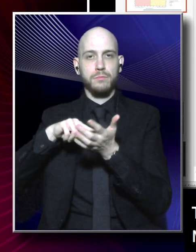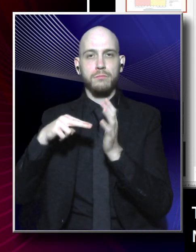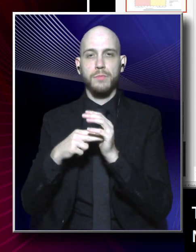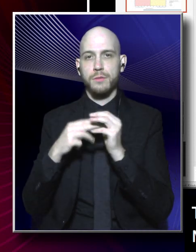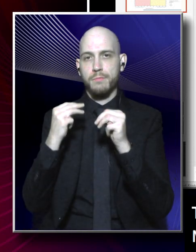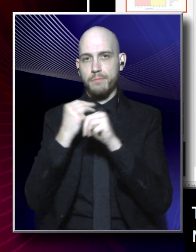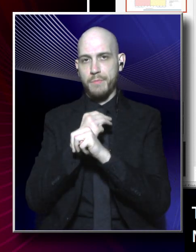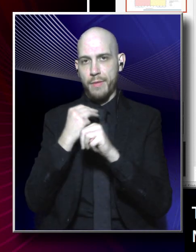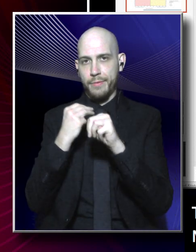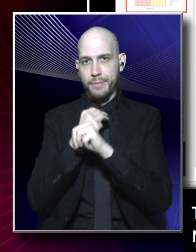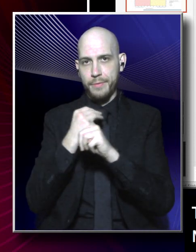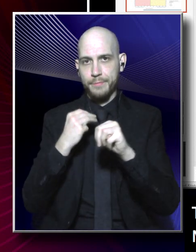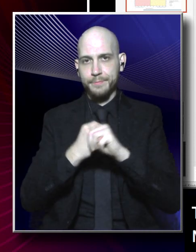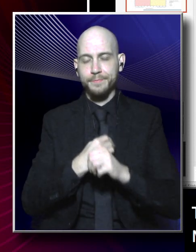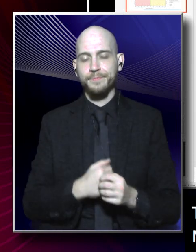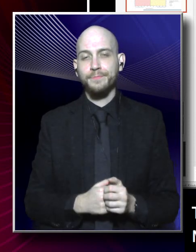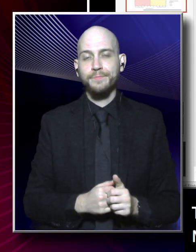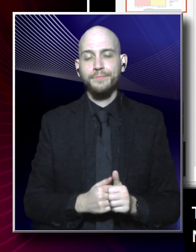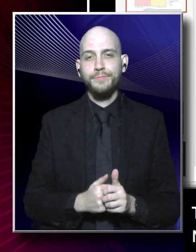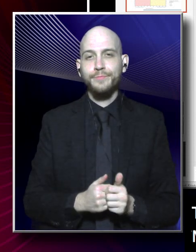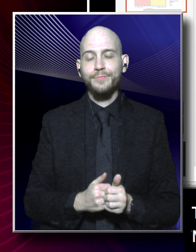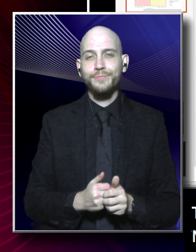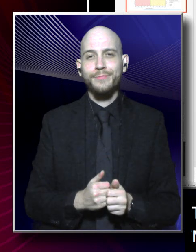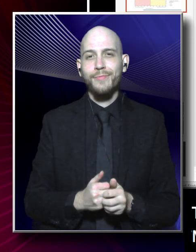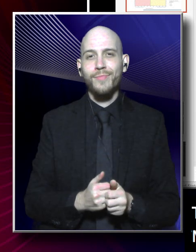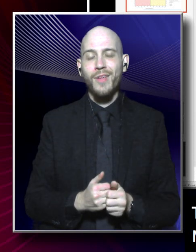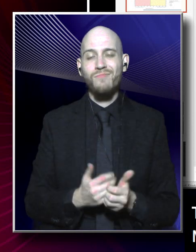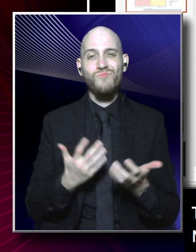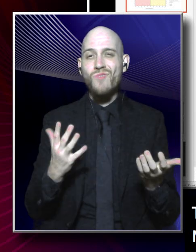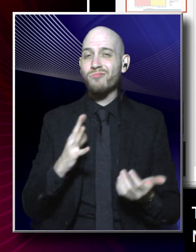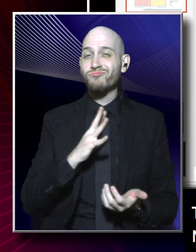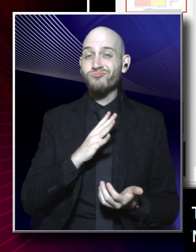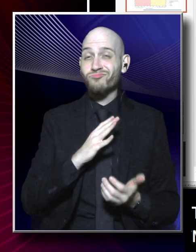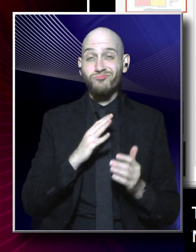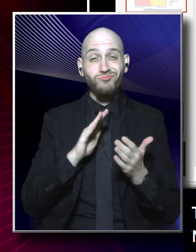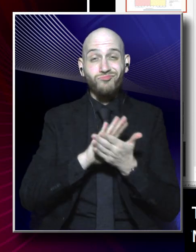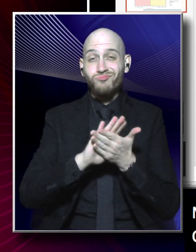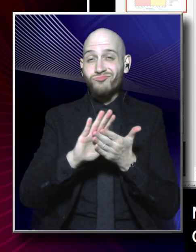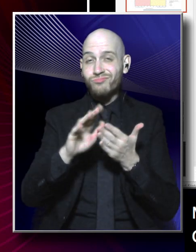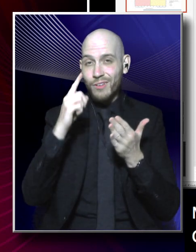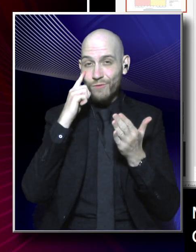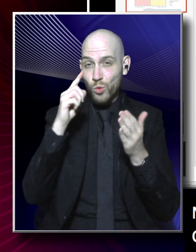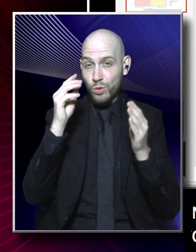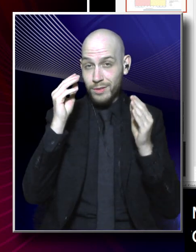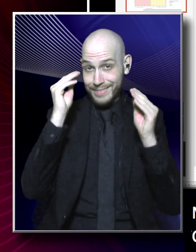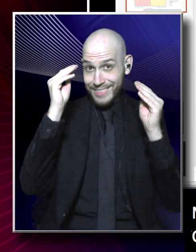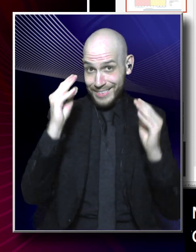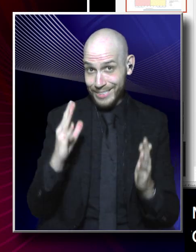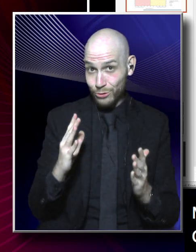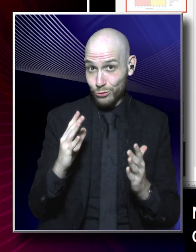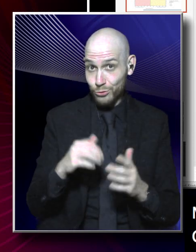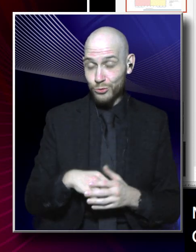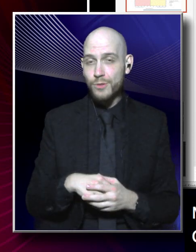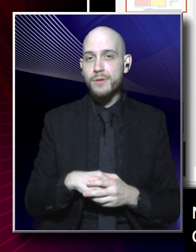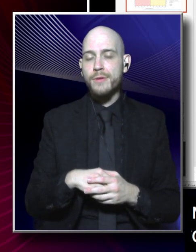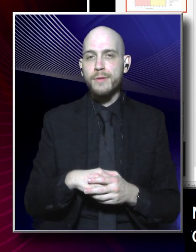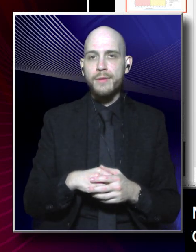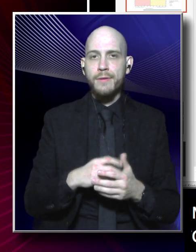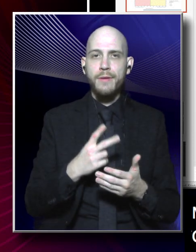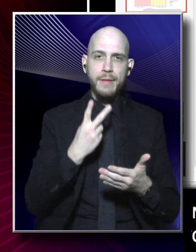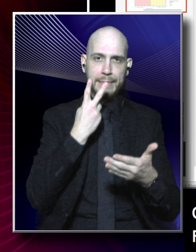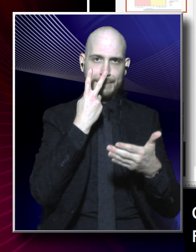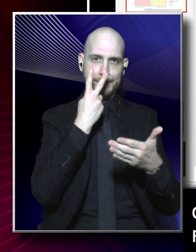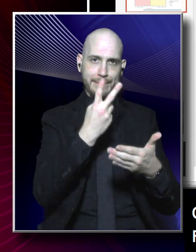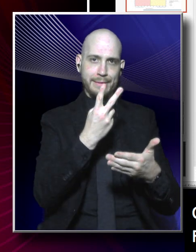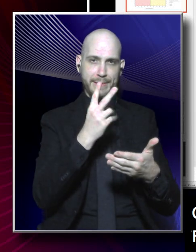What's neat with this report is as a teacher, I can look at this and see, in this case, I have about 5 students that are